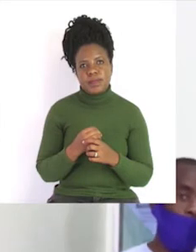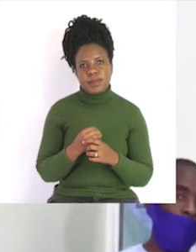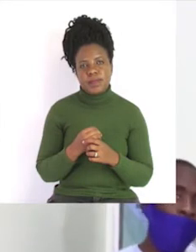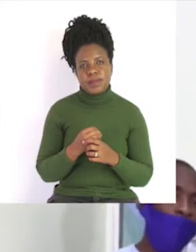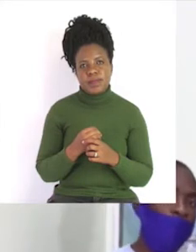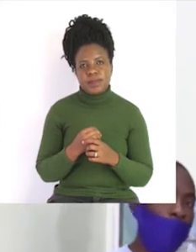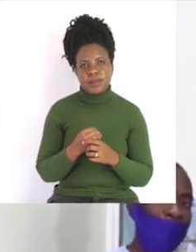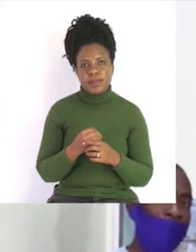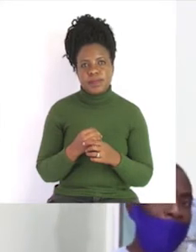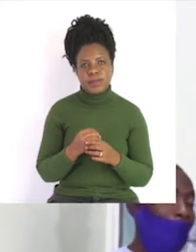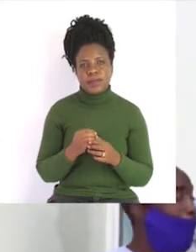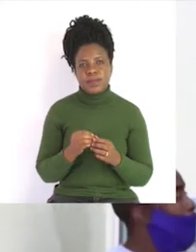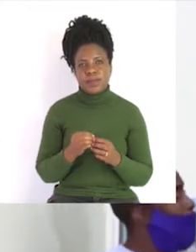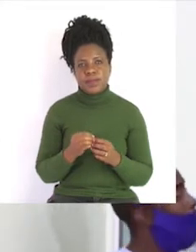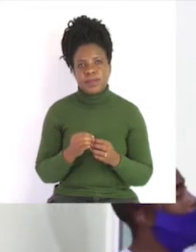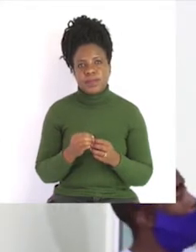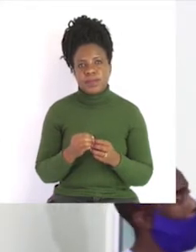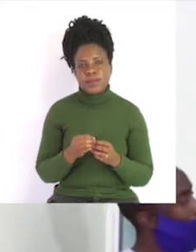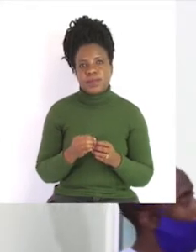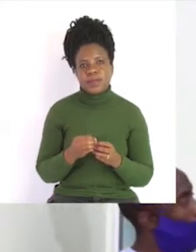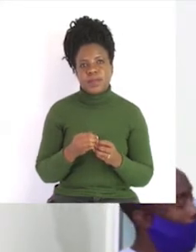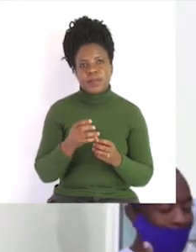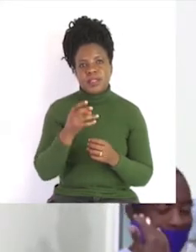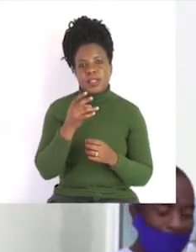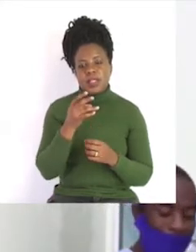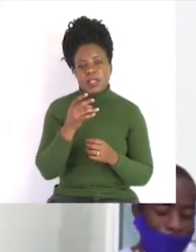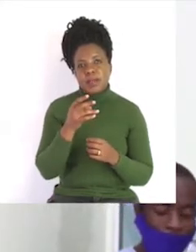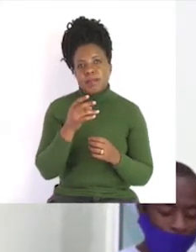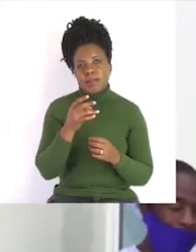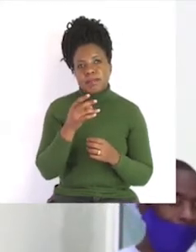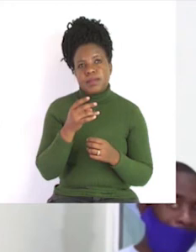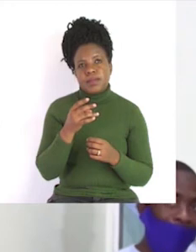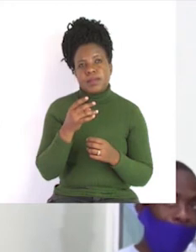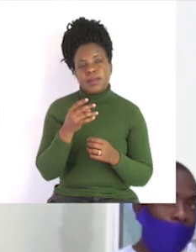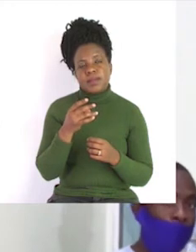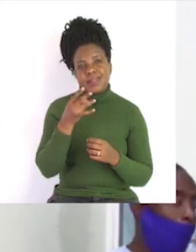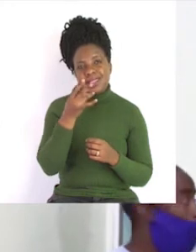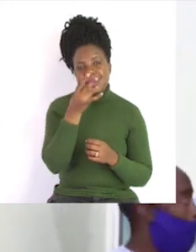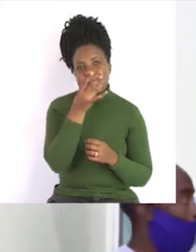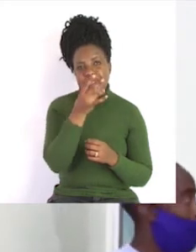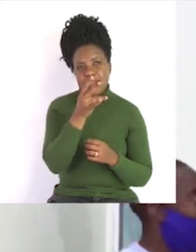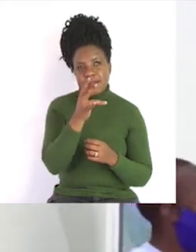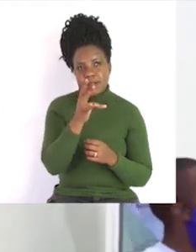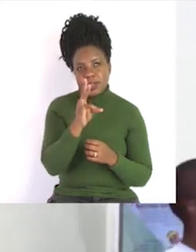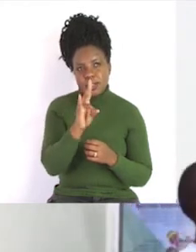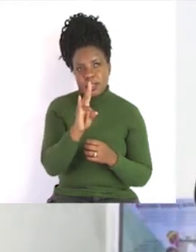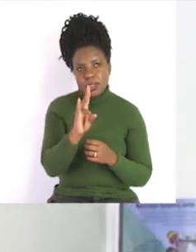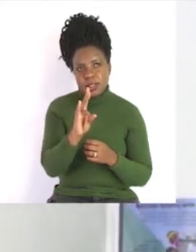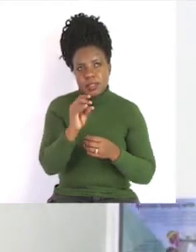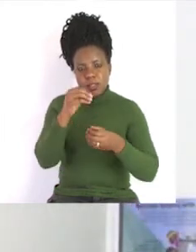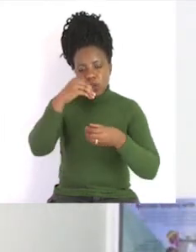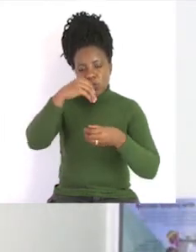round. All right? Starting from here, we restart the whole process again. What do I mean? Now